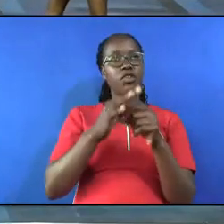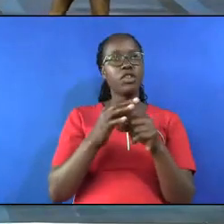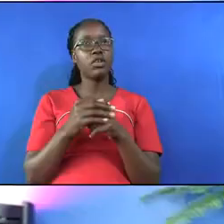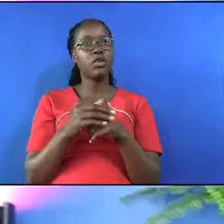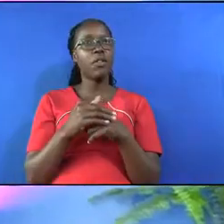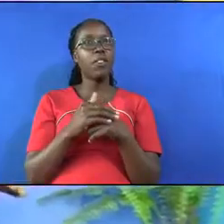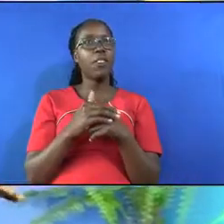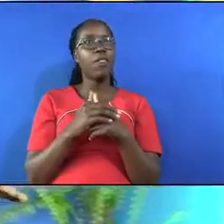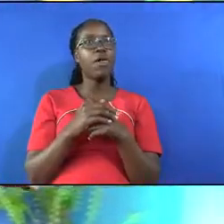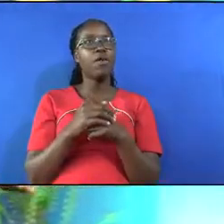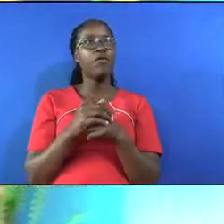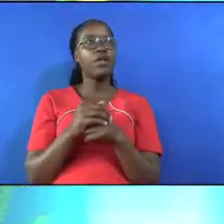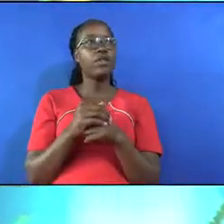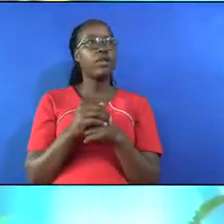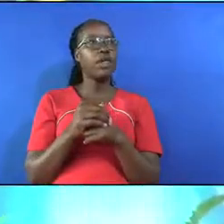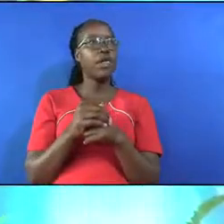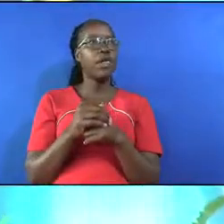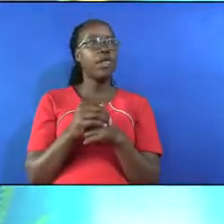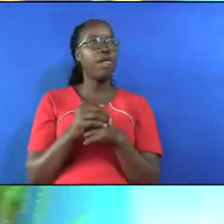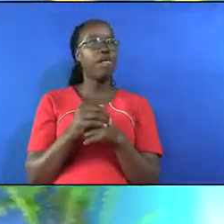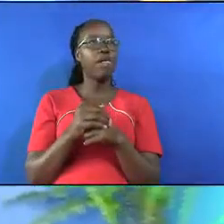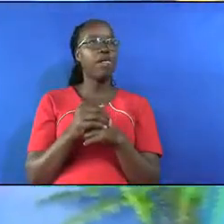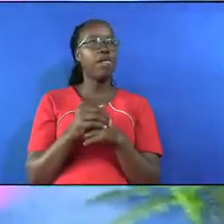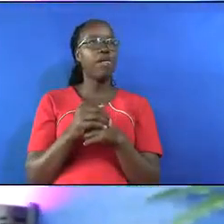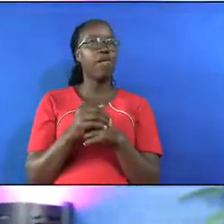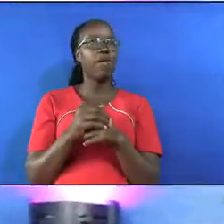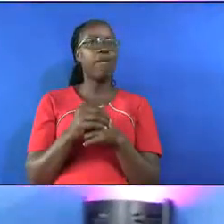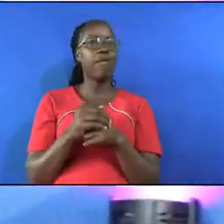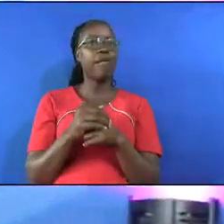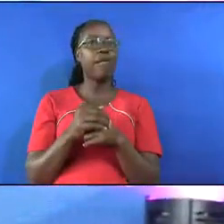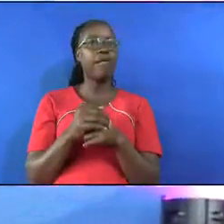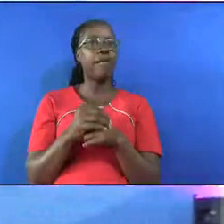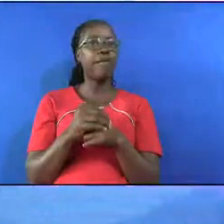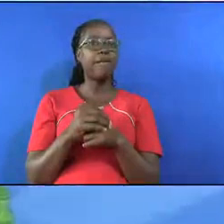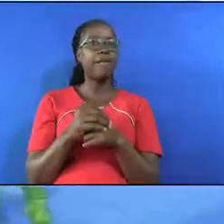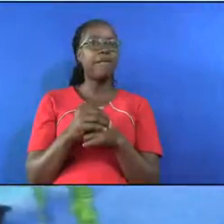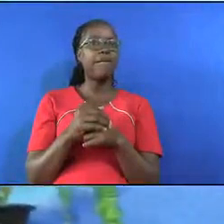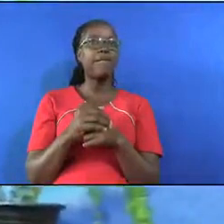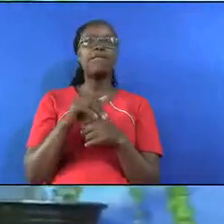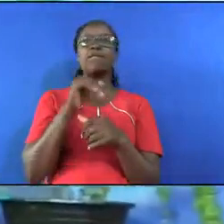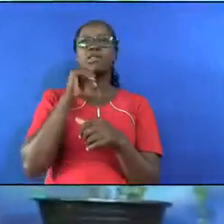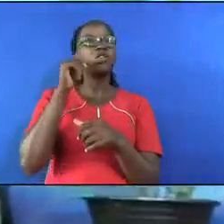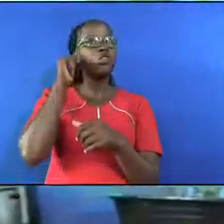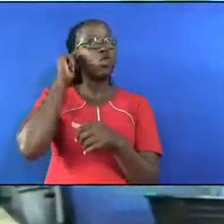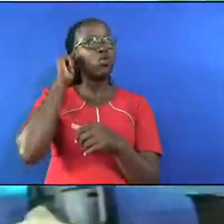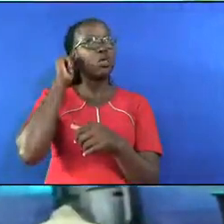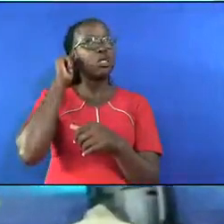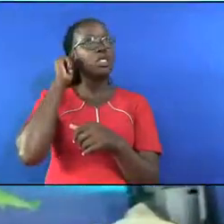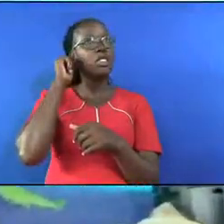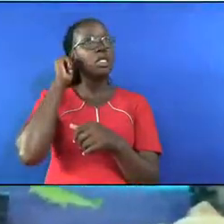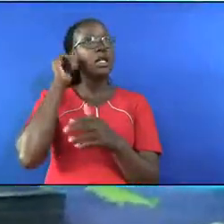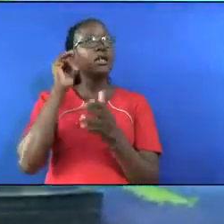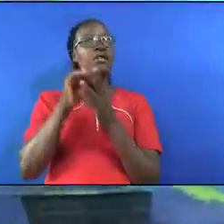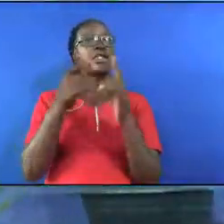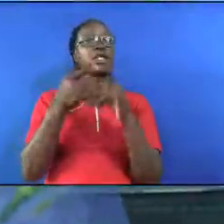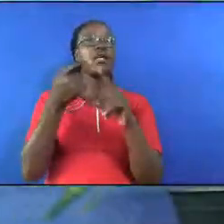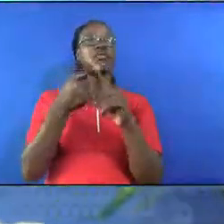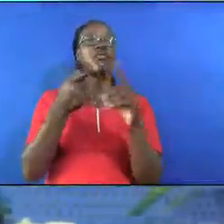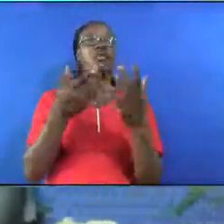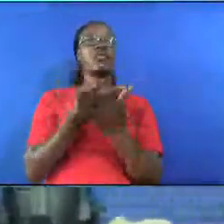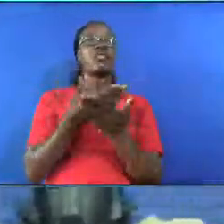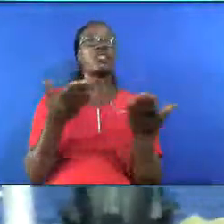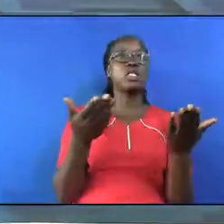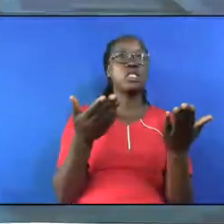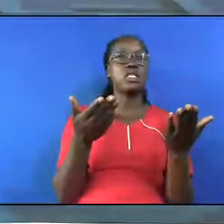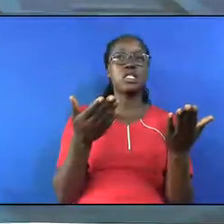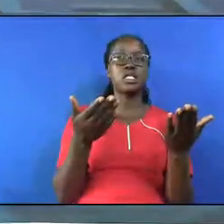obedience that comes from what, church? Obedience that comes from faith. It is not obedience that comes out of being